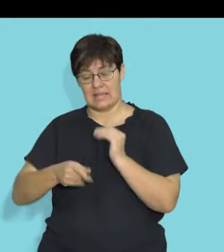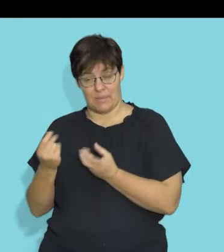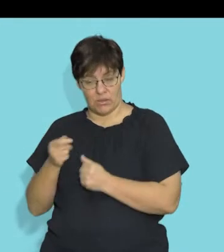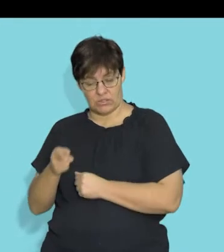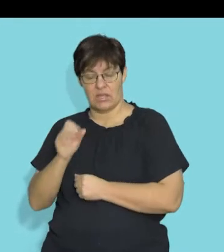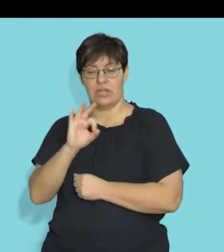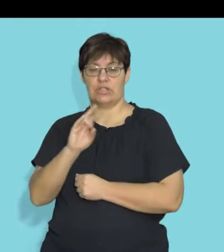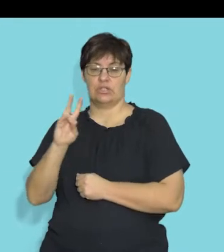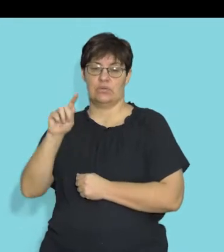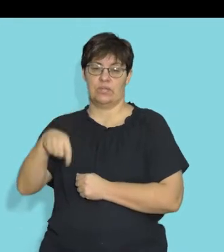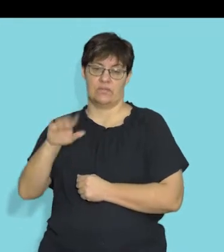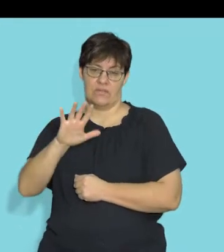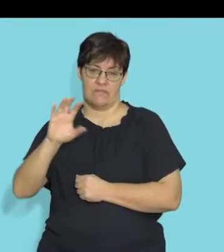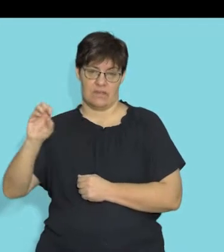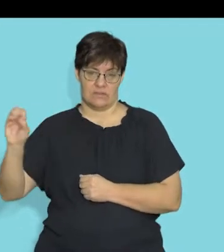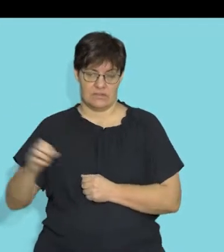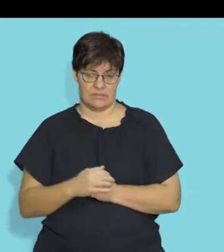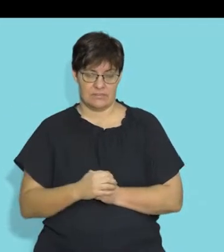give me the figure that I need,